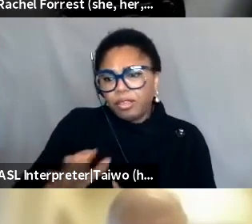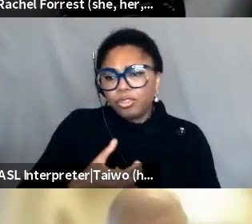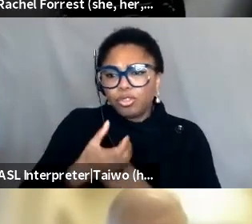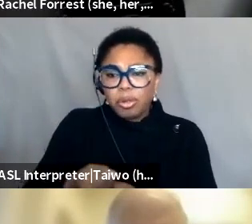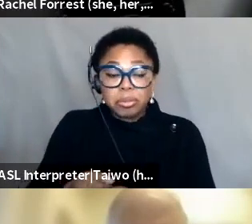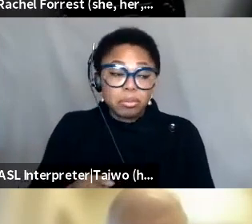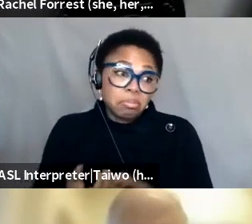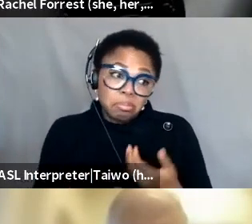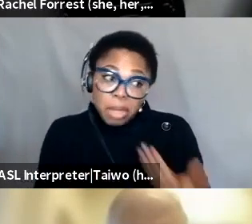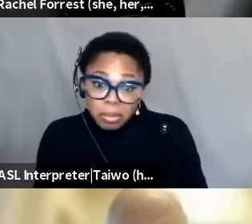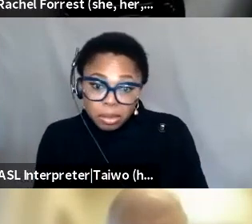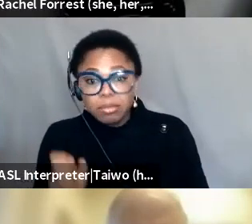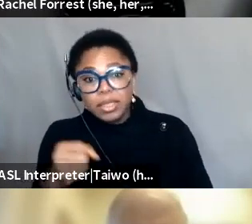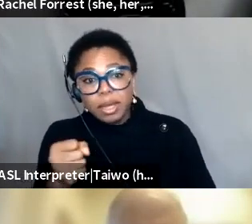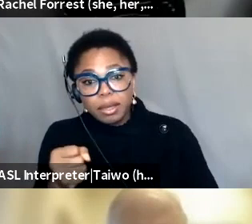Maybe, yeah.